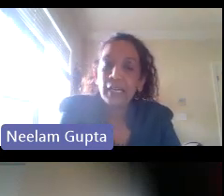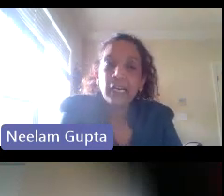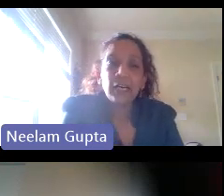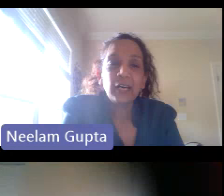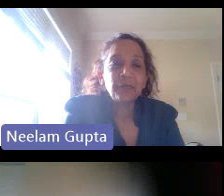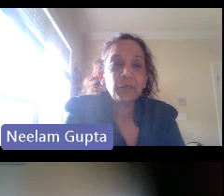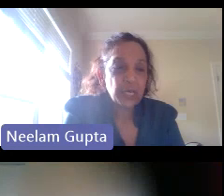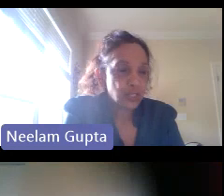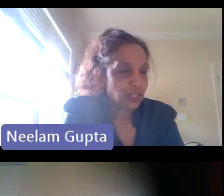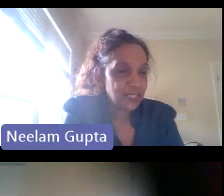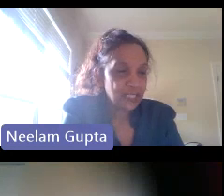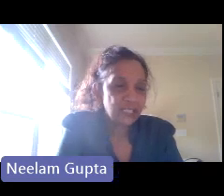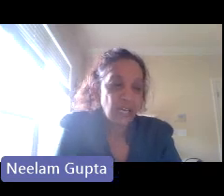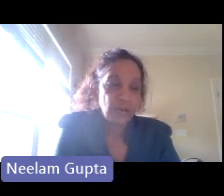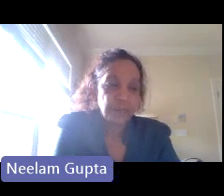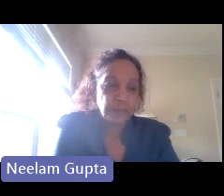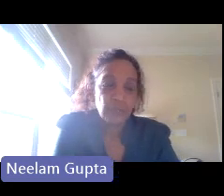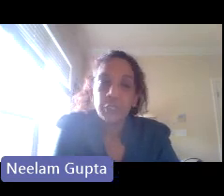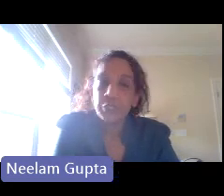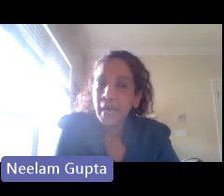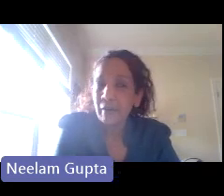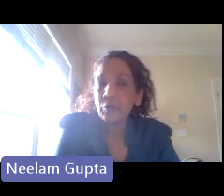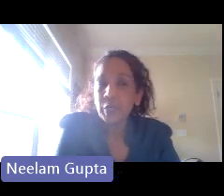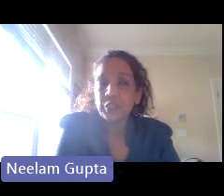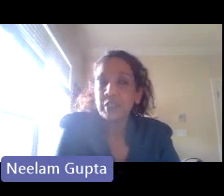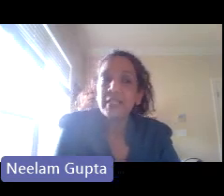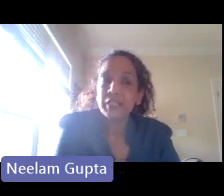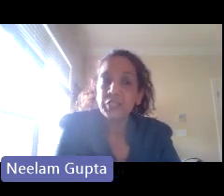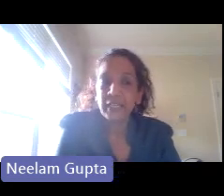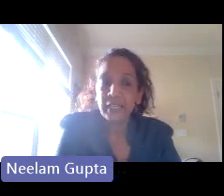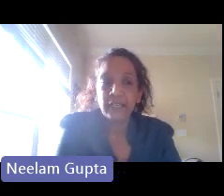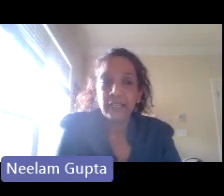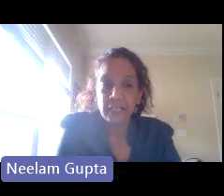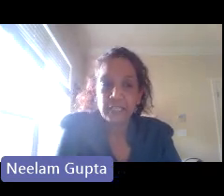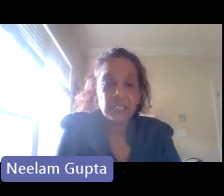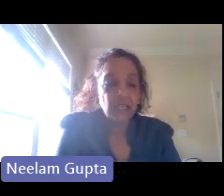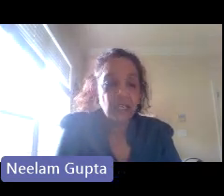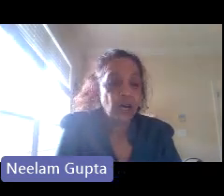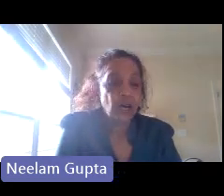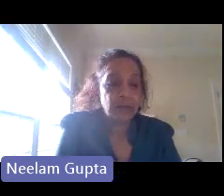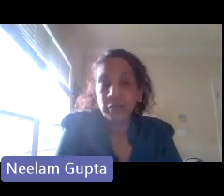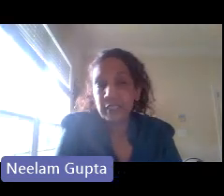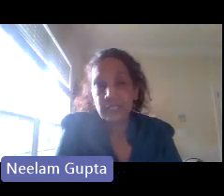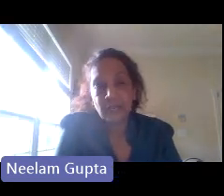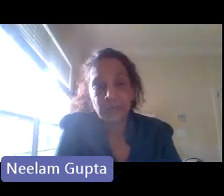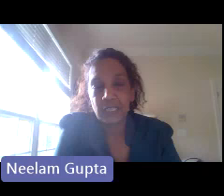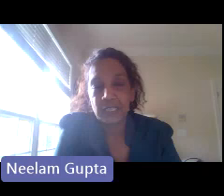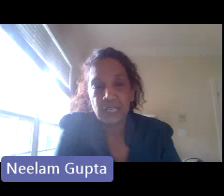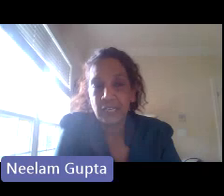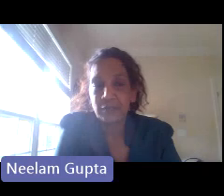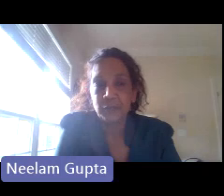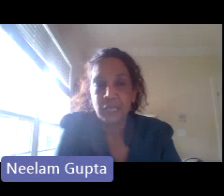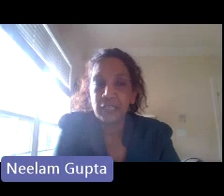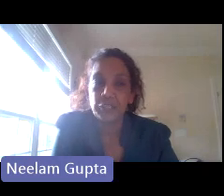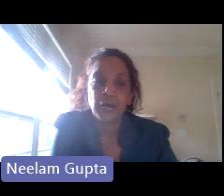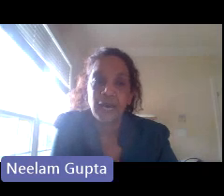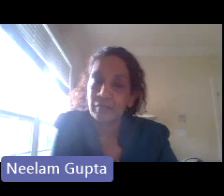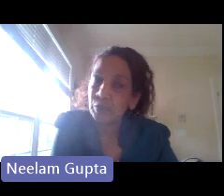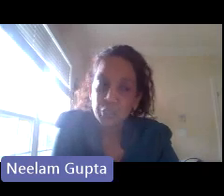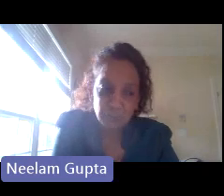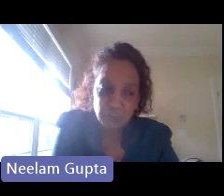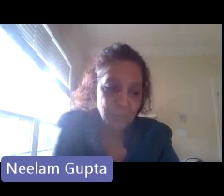for questions. We do have question session at the end, but you can stop me anytime